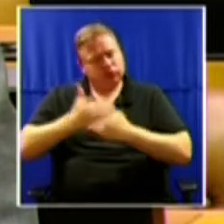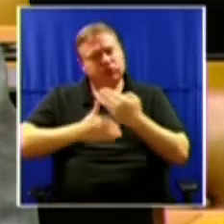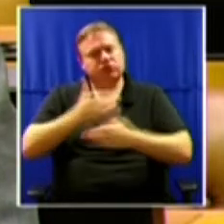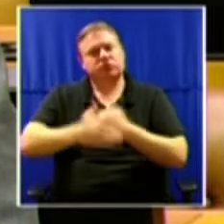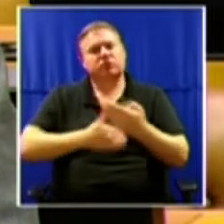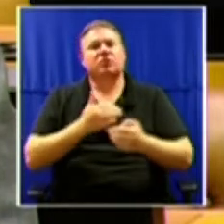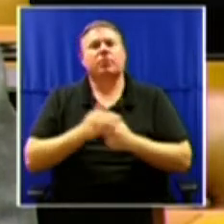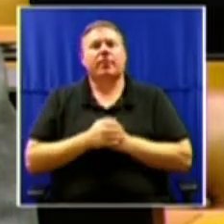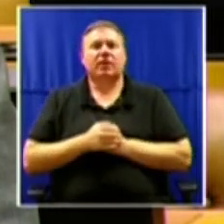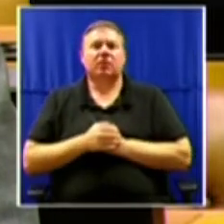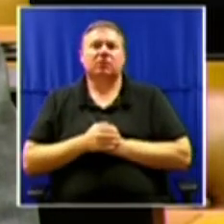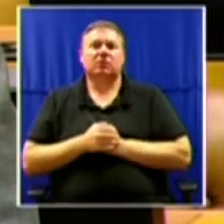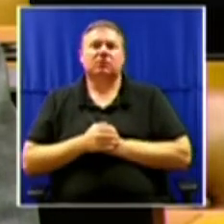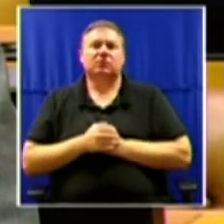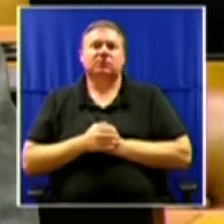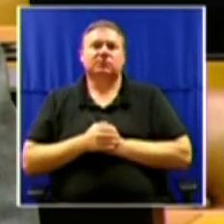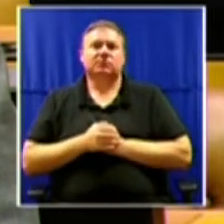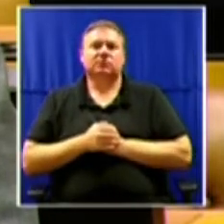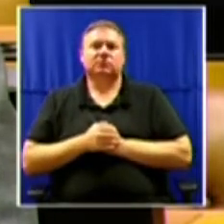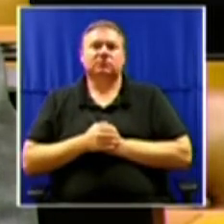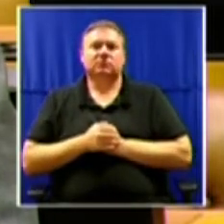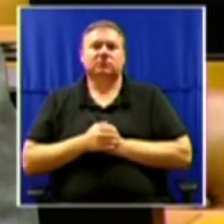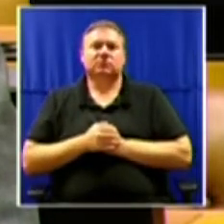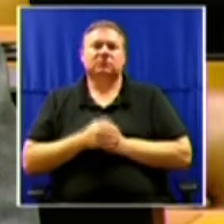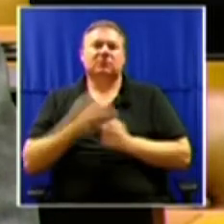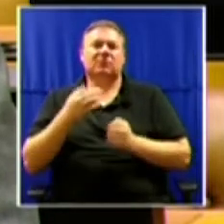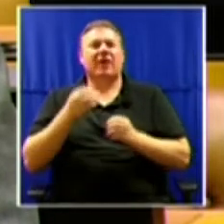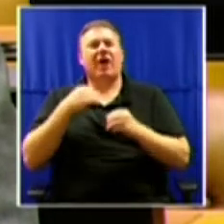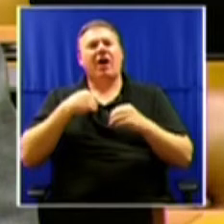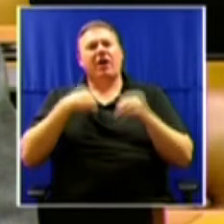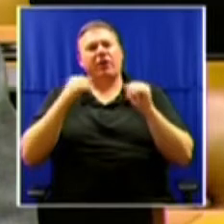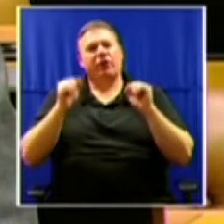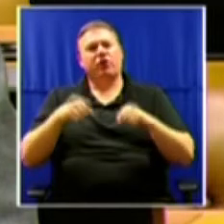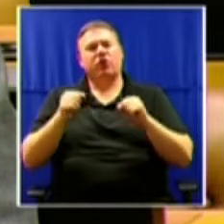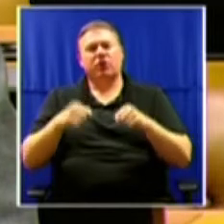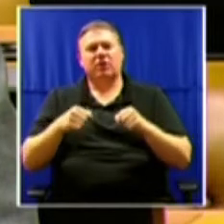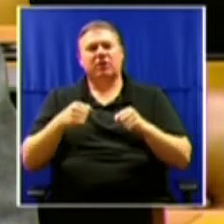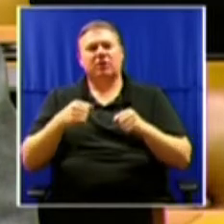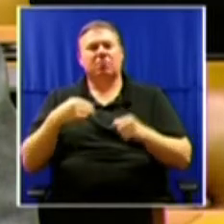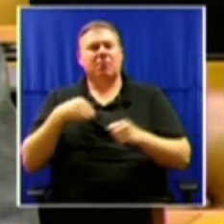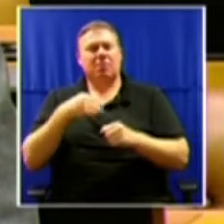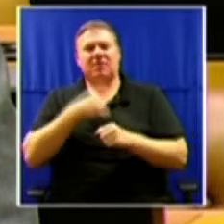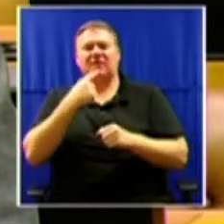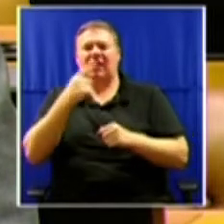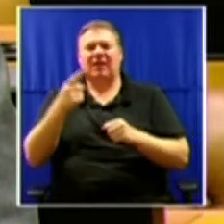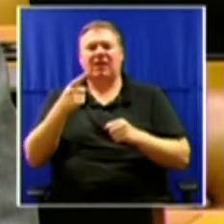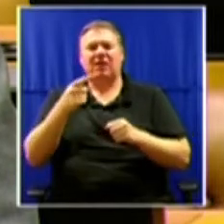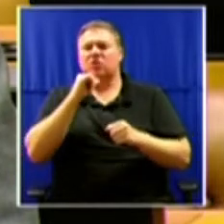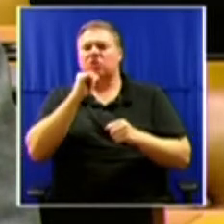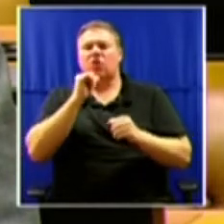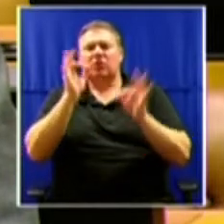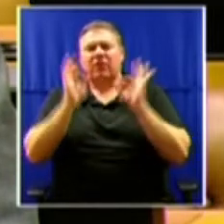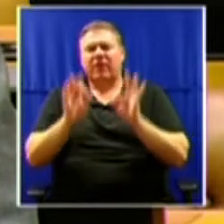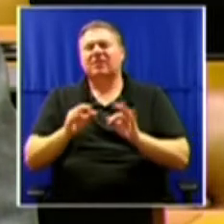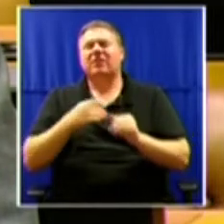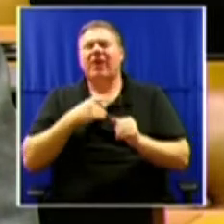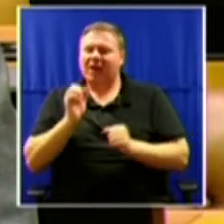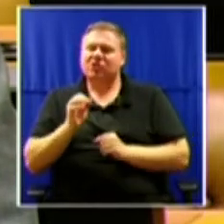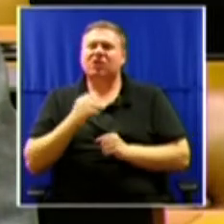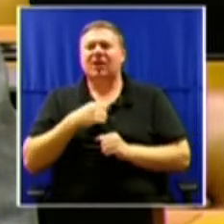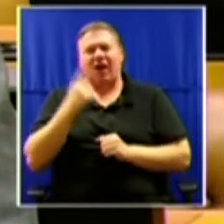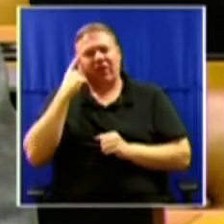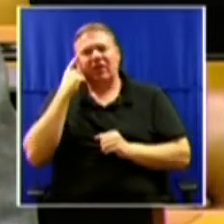I'm not very sure or whether I agree with the member to say they are ineffective. If they were completely ineffective, we would not